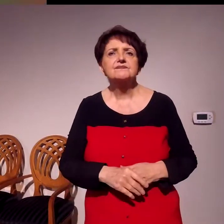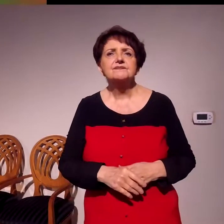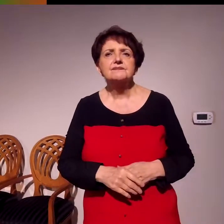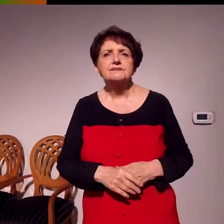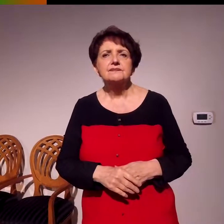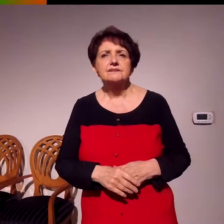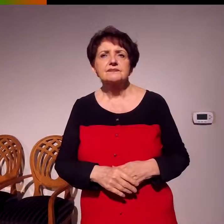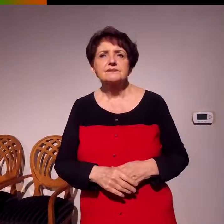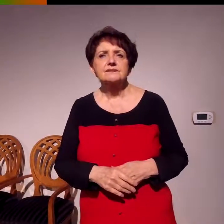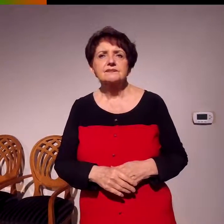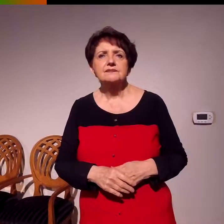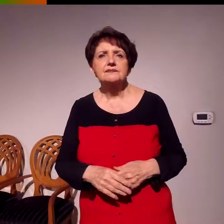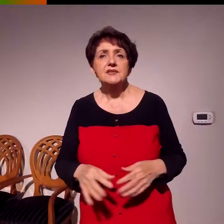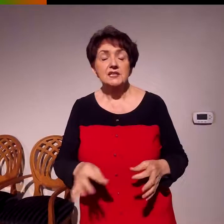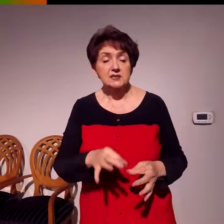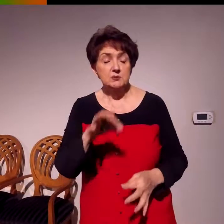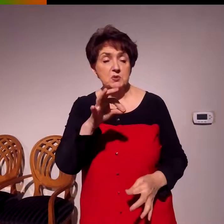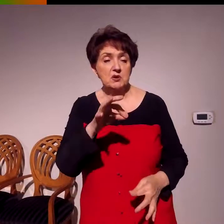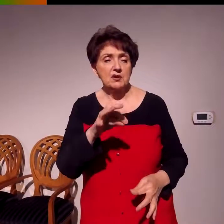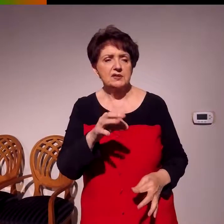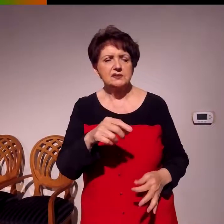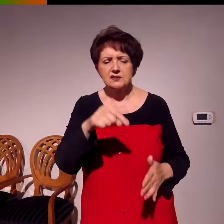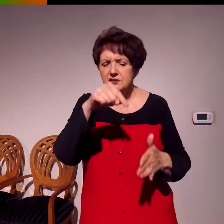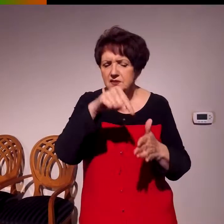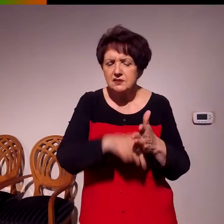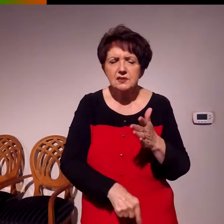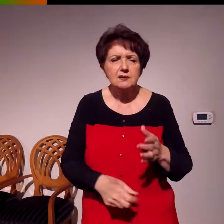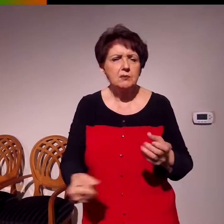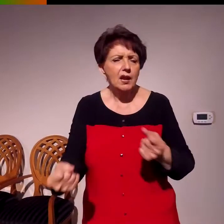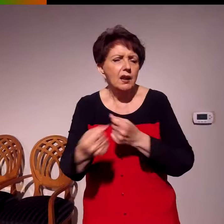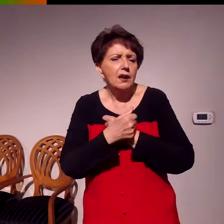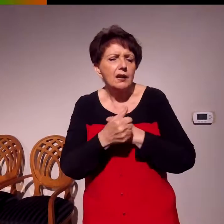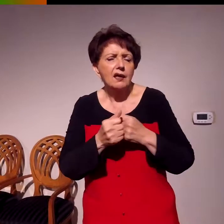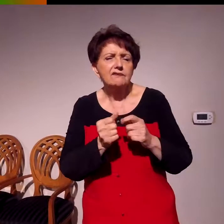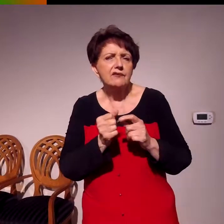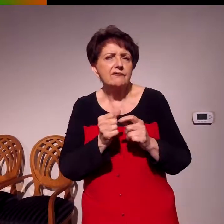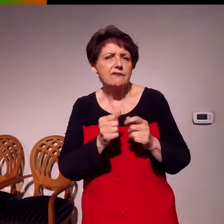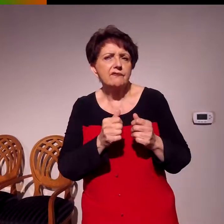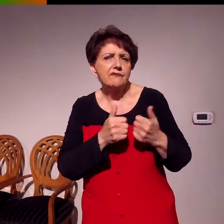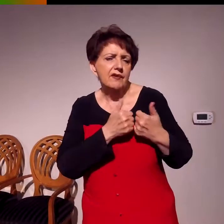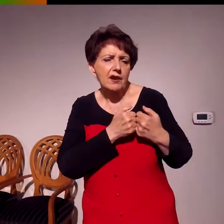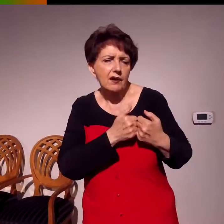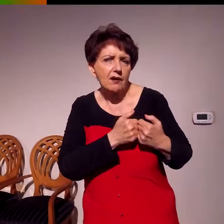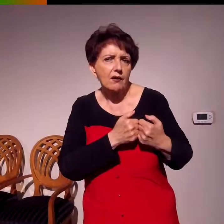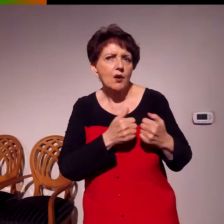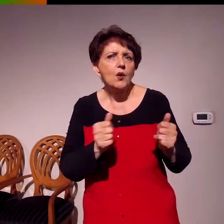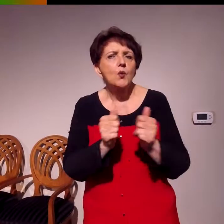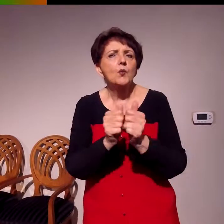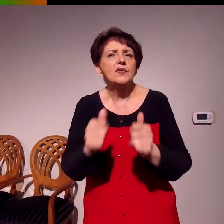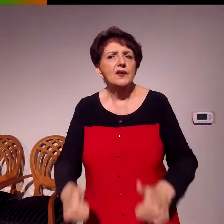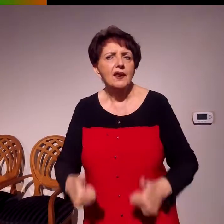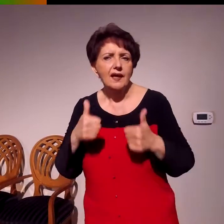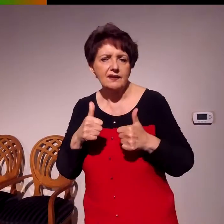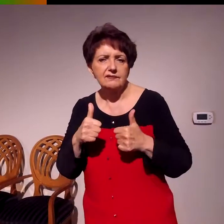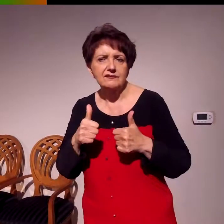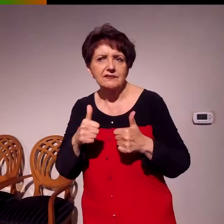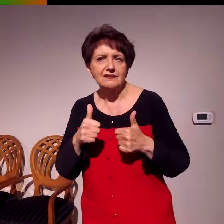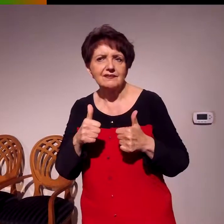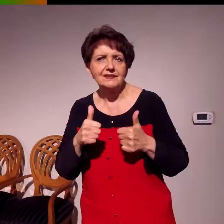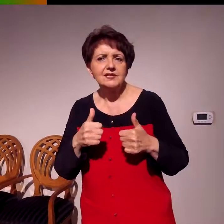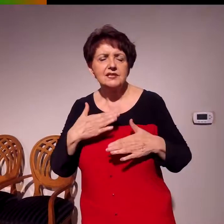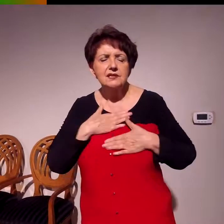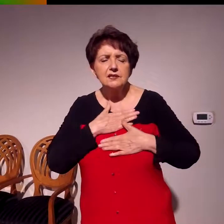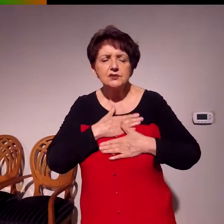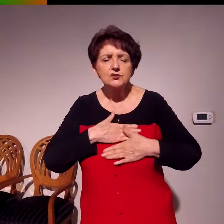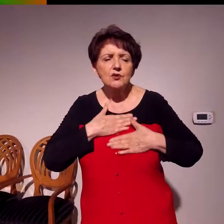says, a spirit is an intense love affair with life. It is making the most of now, enjoying